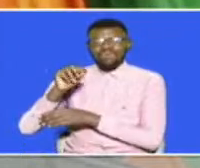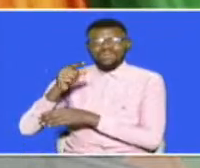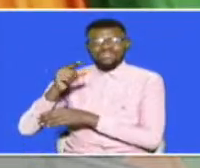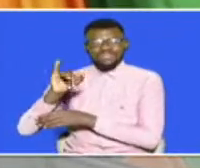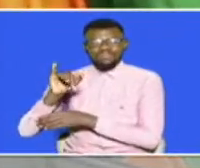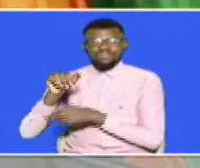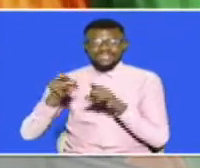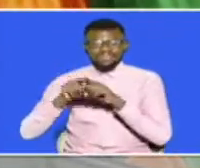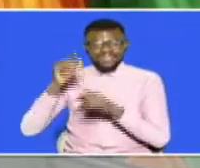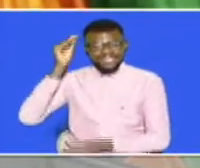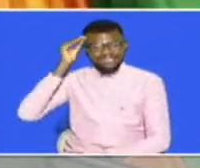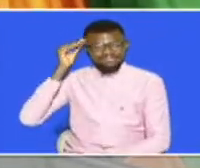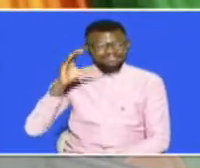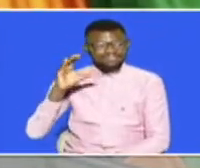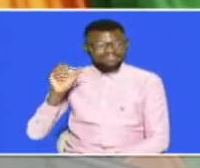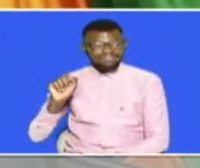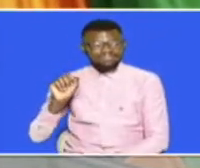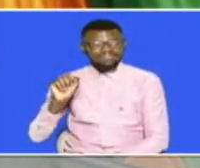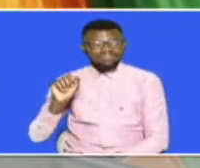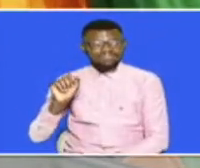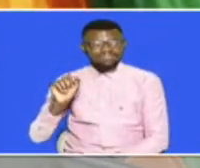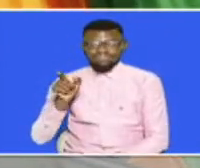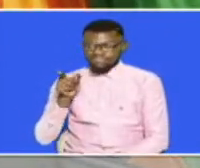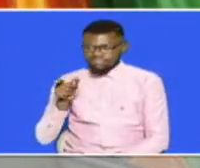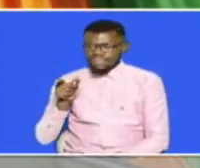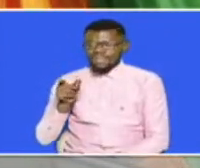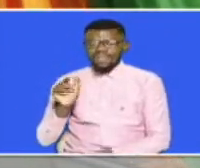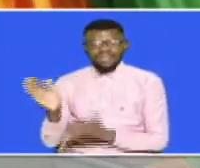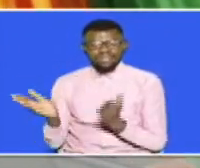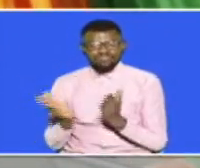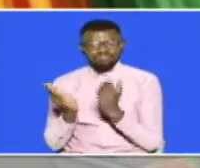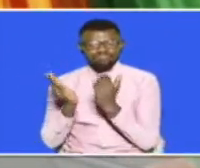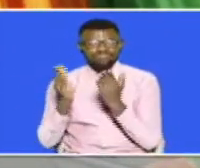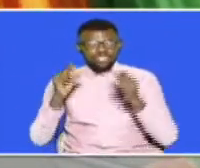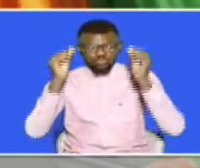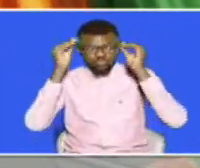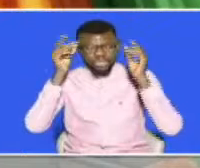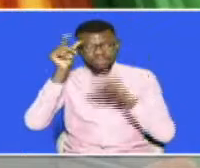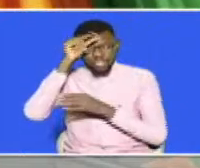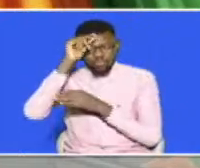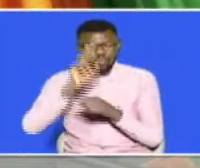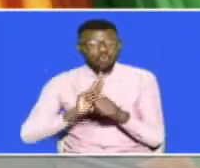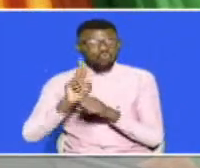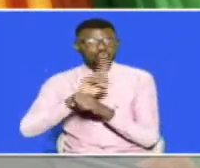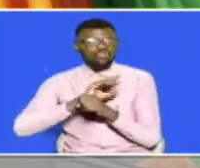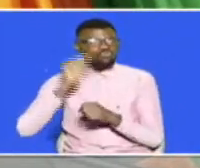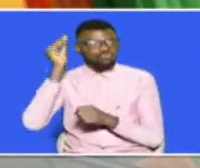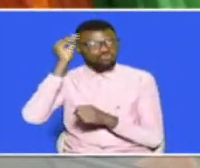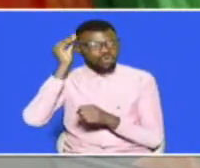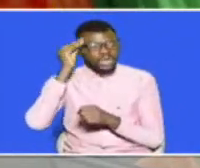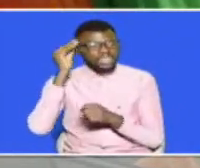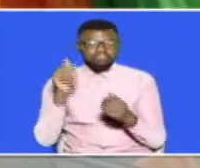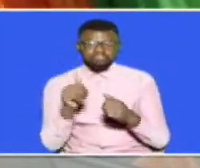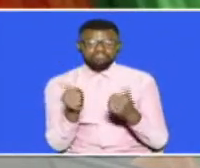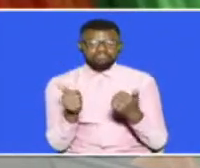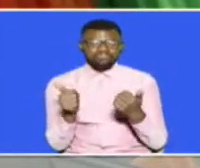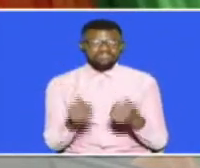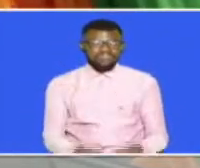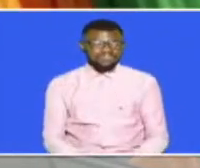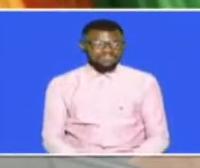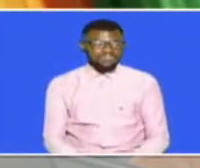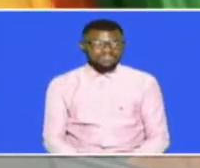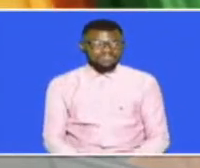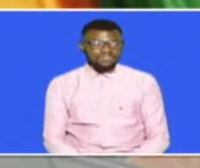Simon Nabukwesi urge graduates to utilize the knowledge acquired from the institution. It is